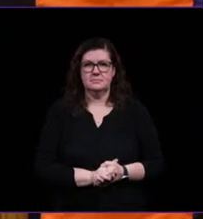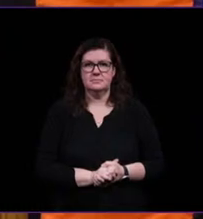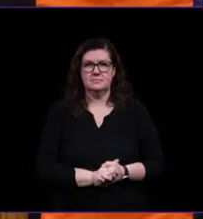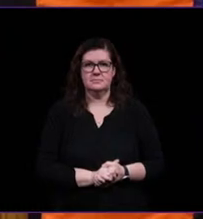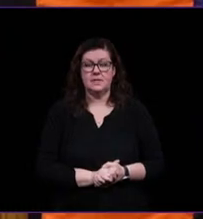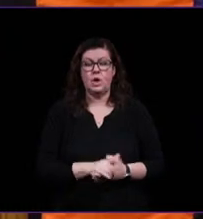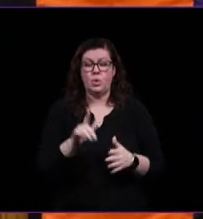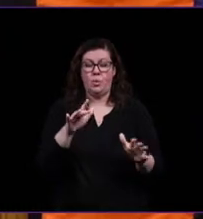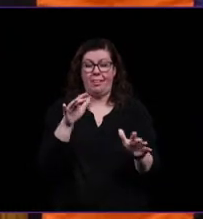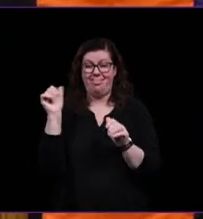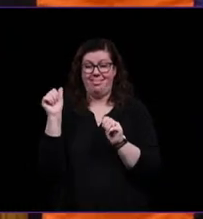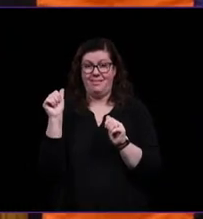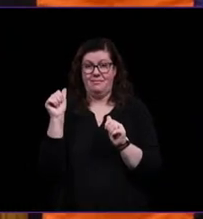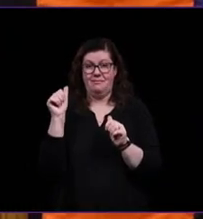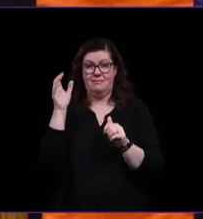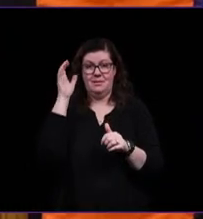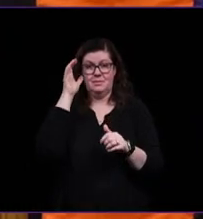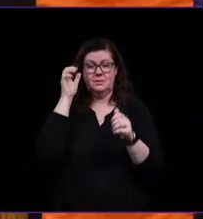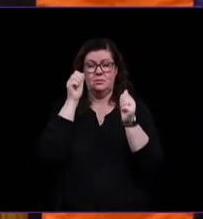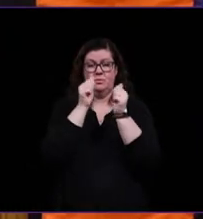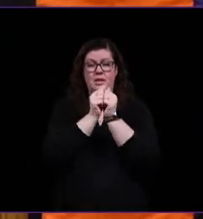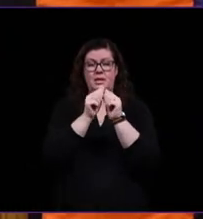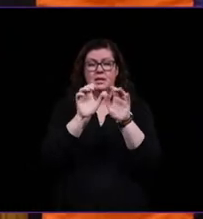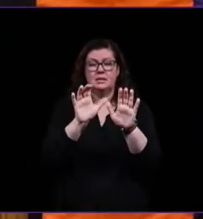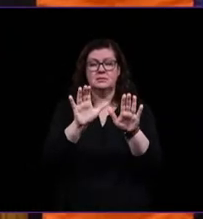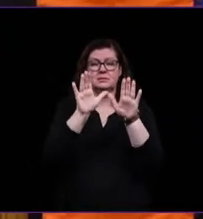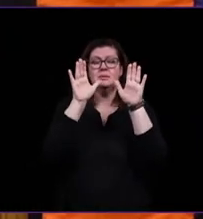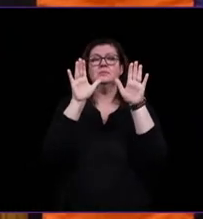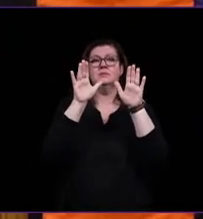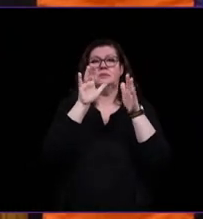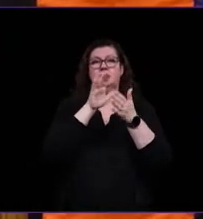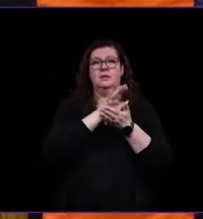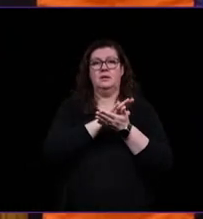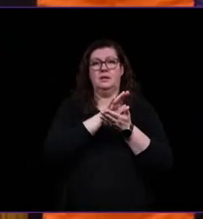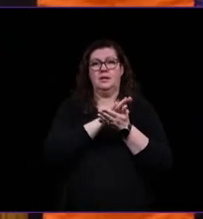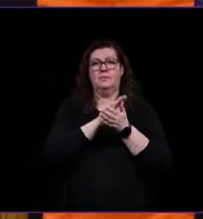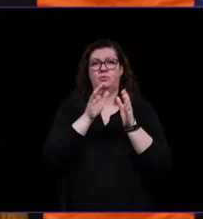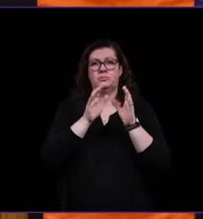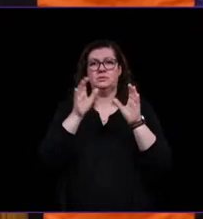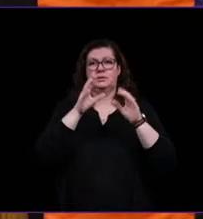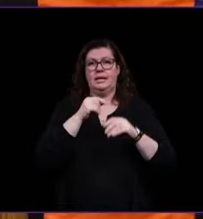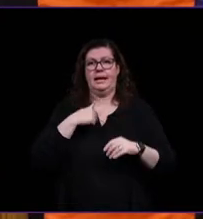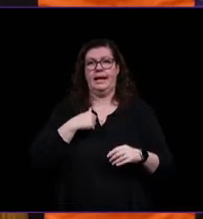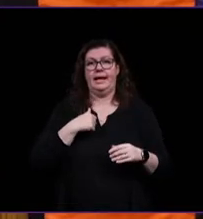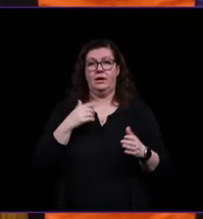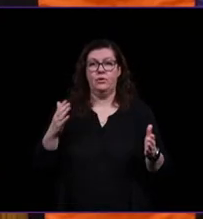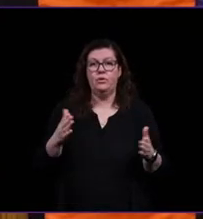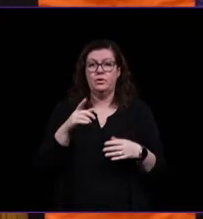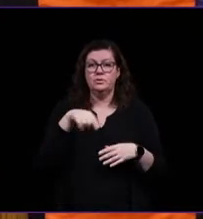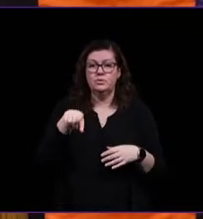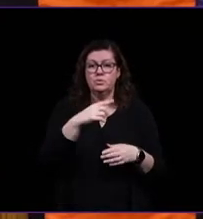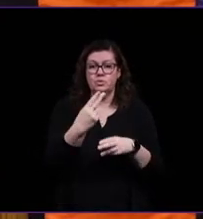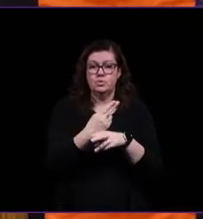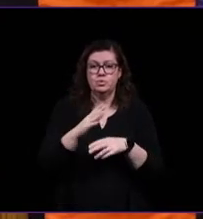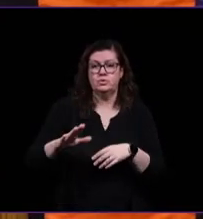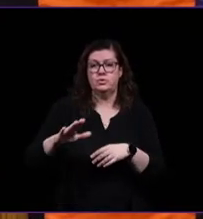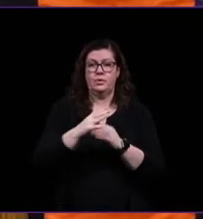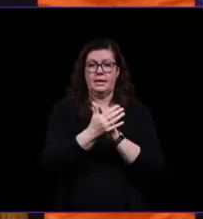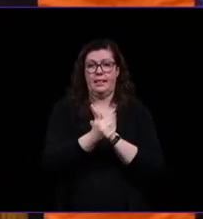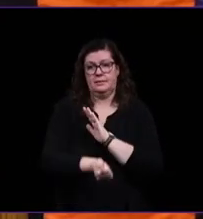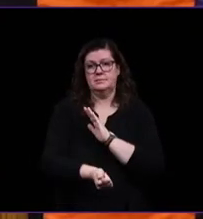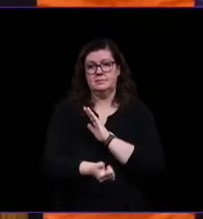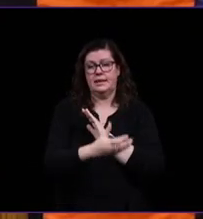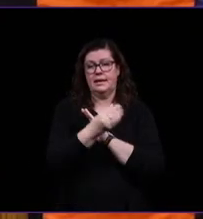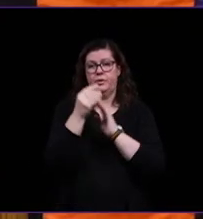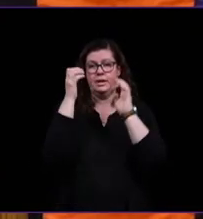You leave this university with exceptional academic credentials, and I encourage you to use your talents and